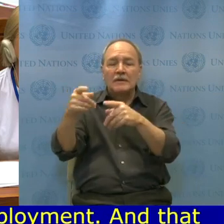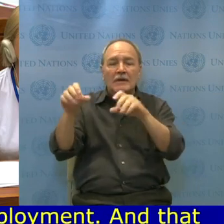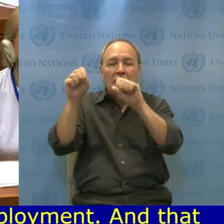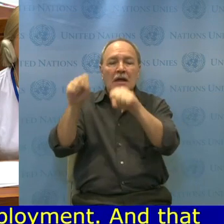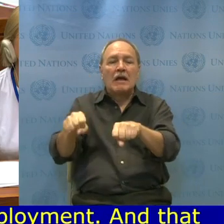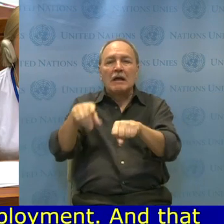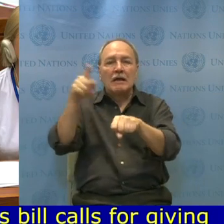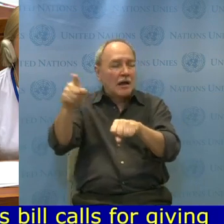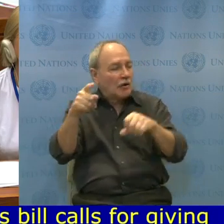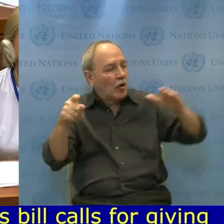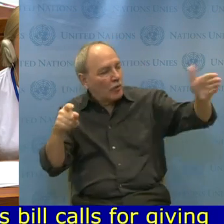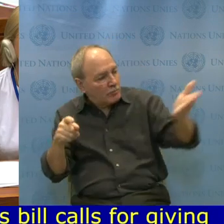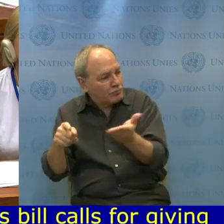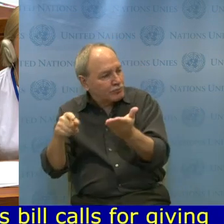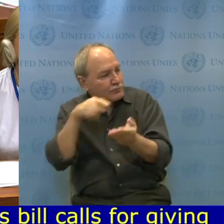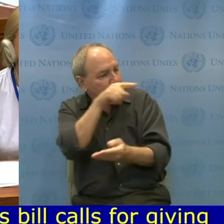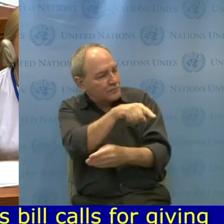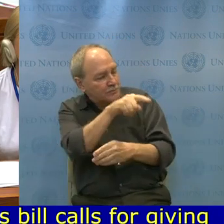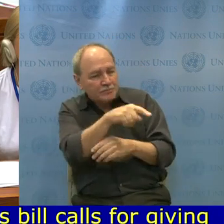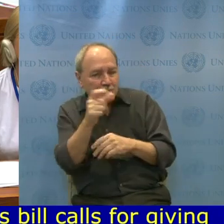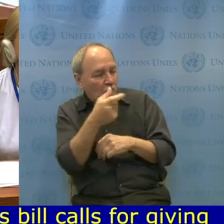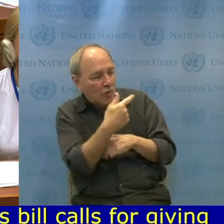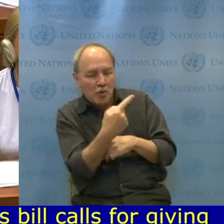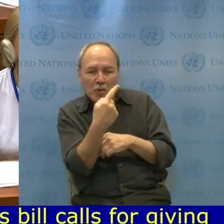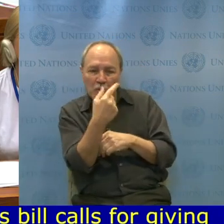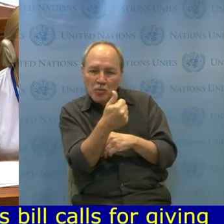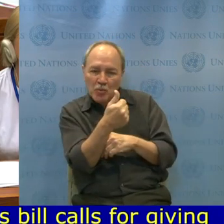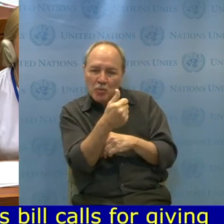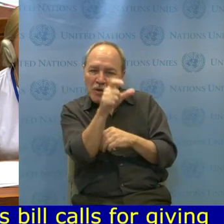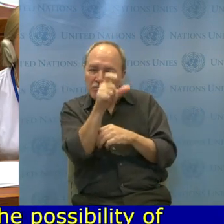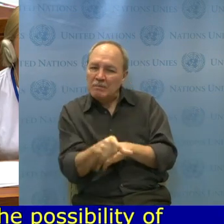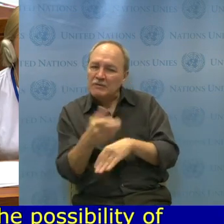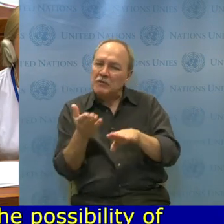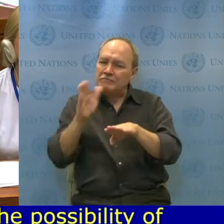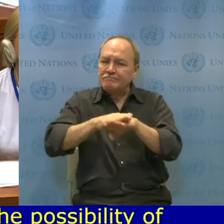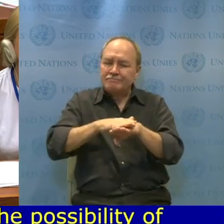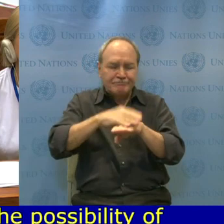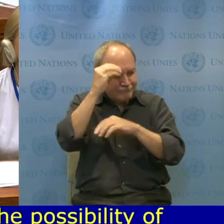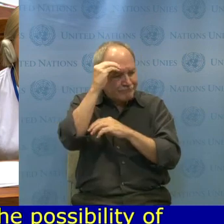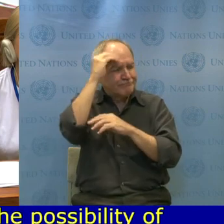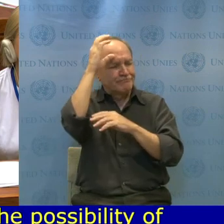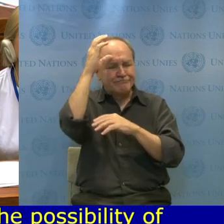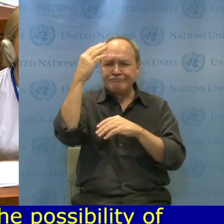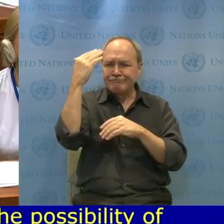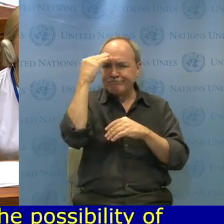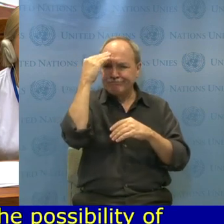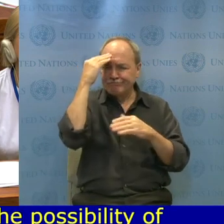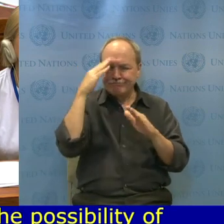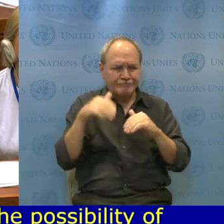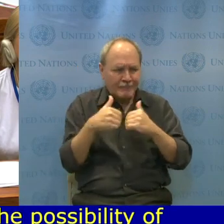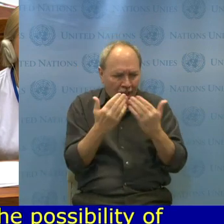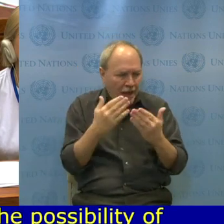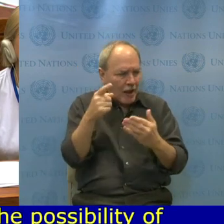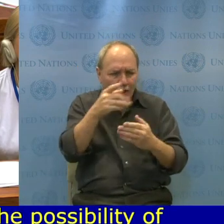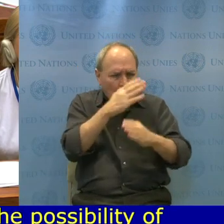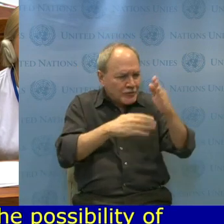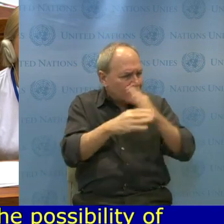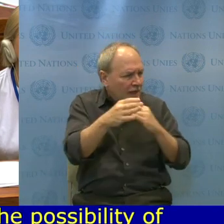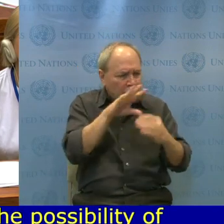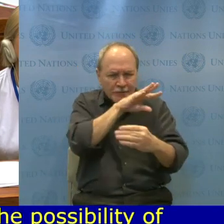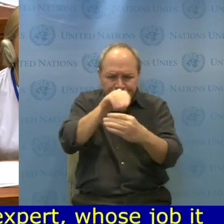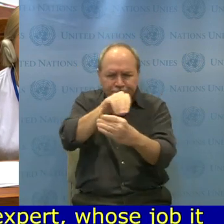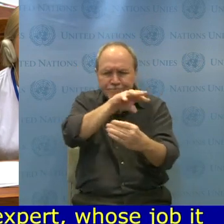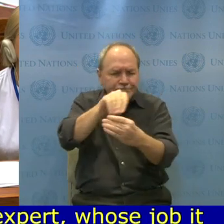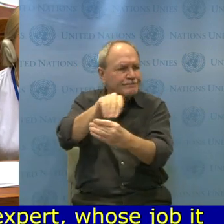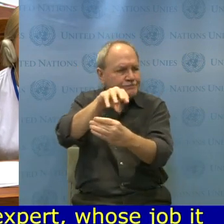whose job it will be for 3 years to help in the vocational integration of persons with disabilities within the